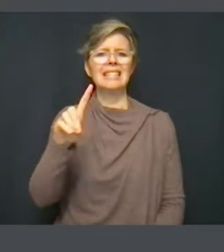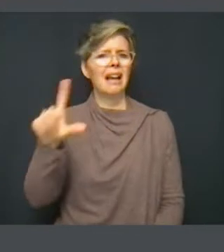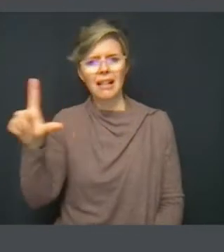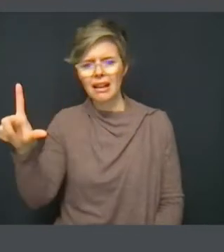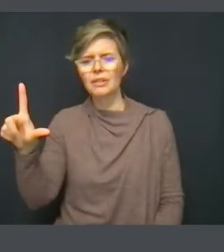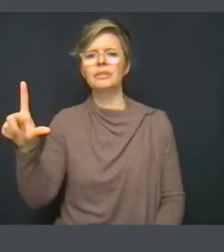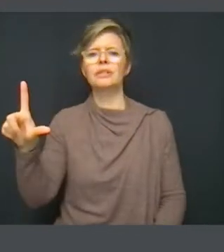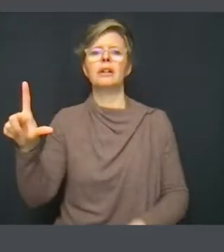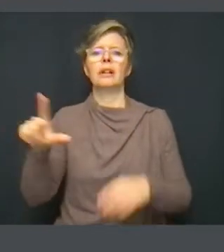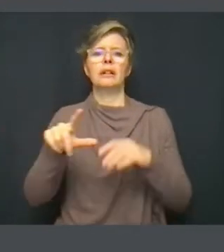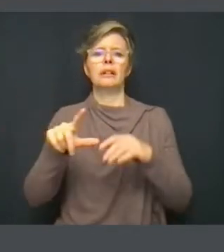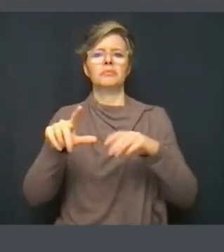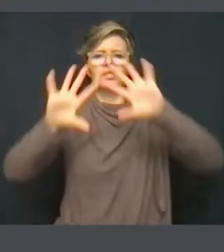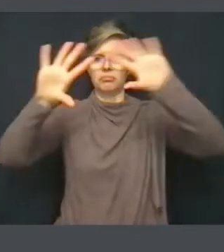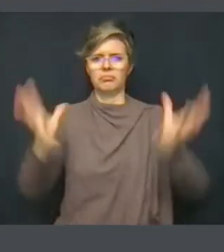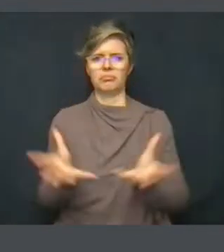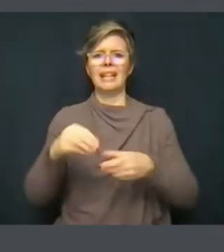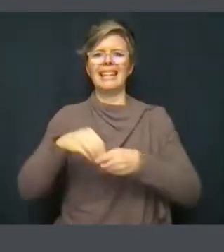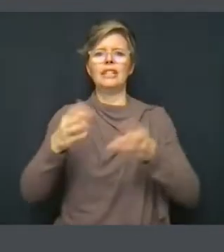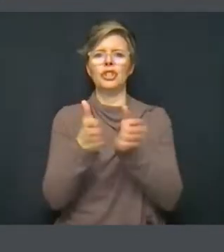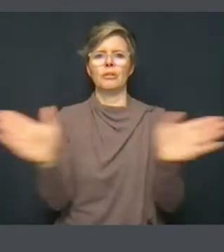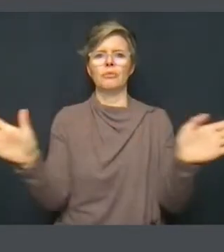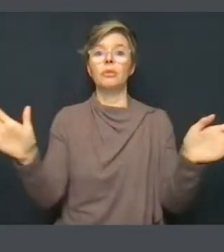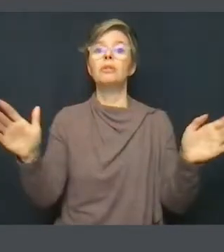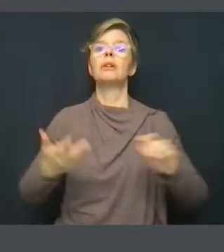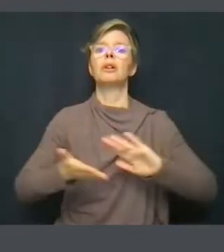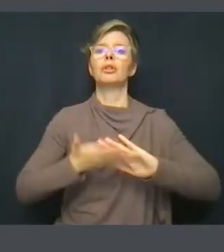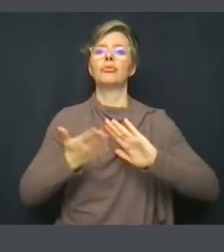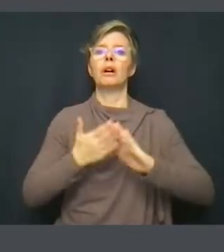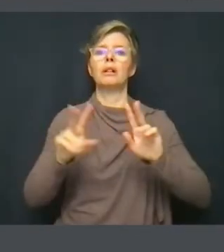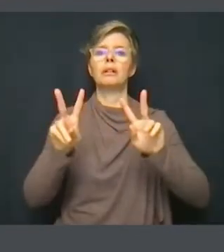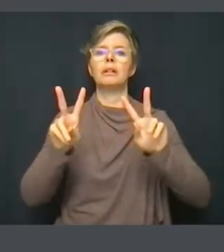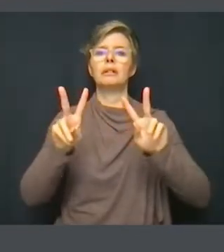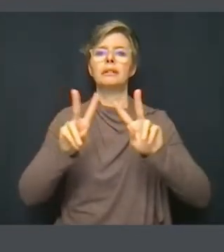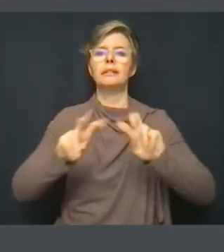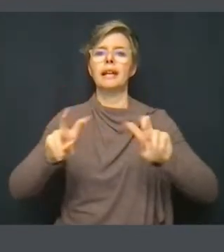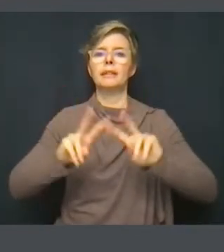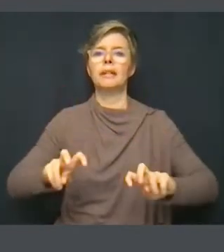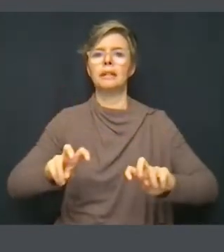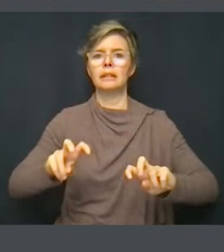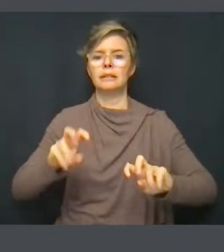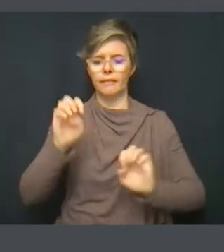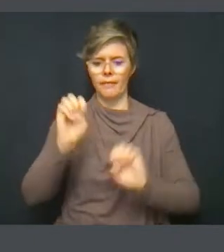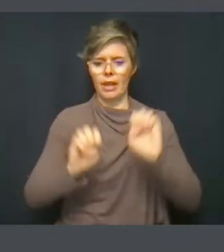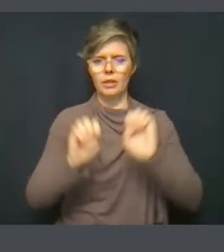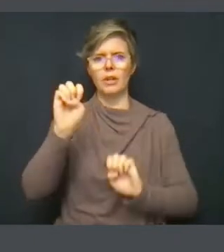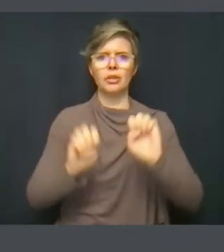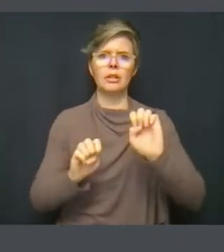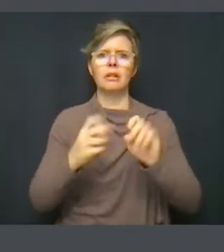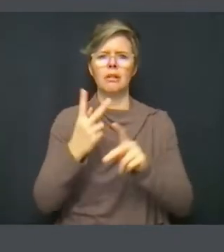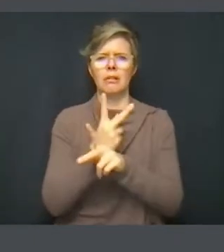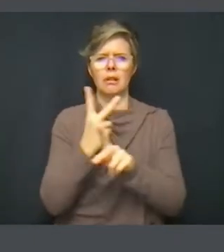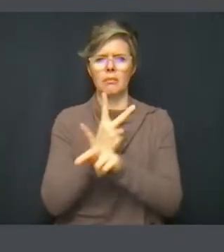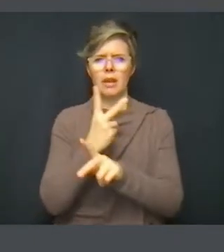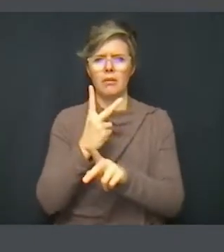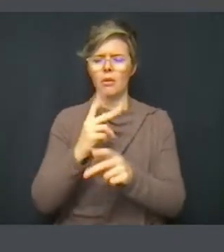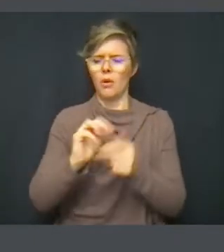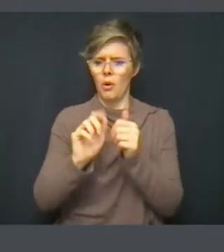we do assessment, I think it's pretty easy to figure out where the kid has breakdowns, right?